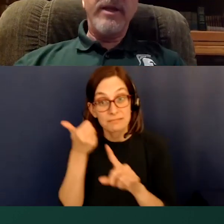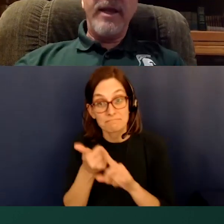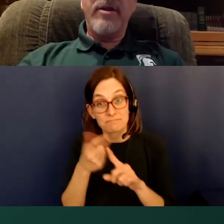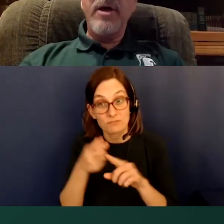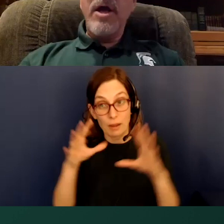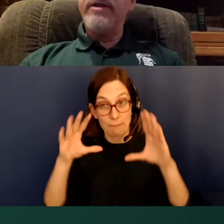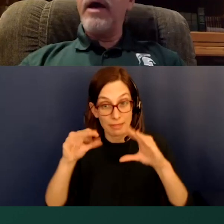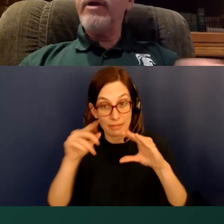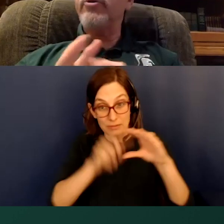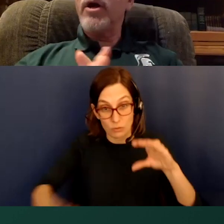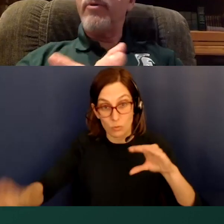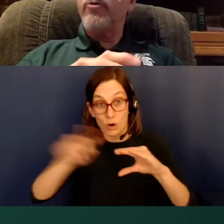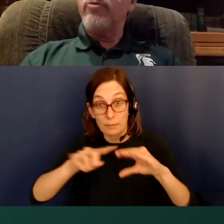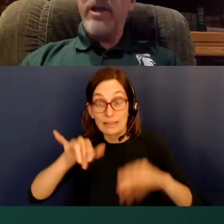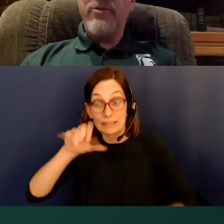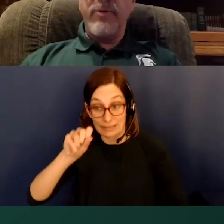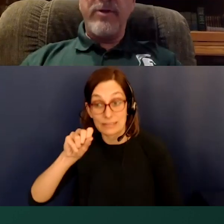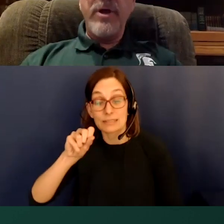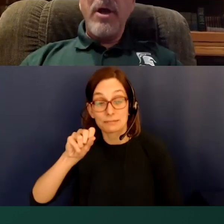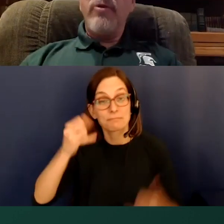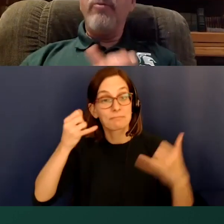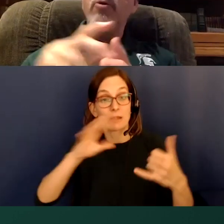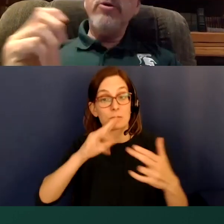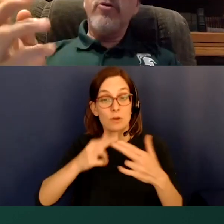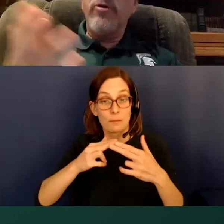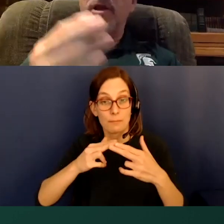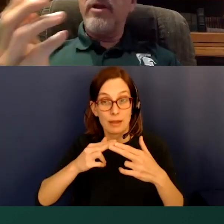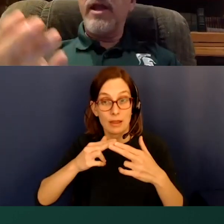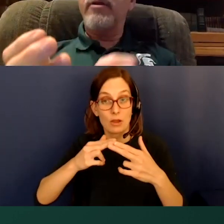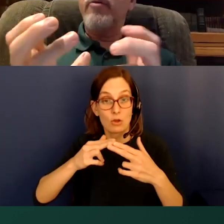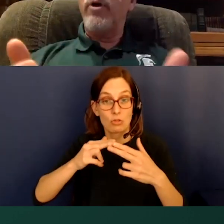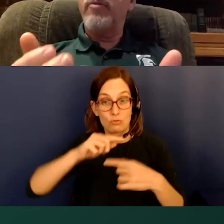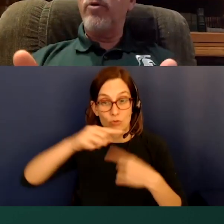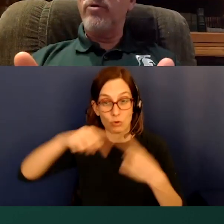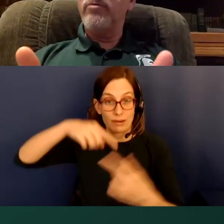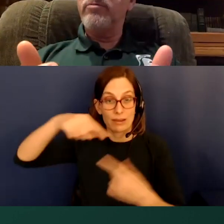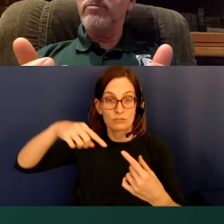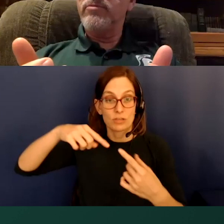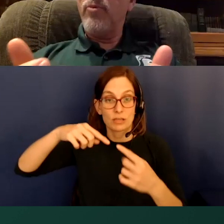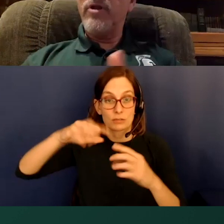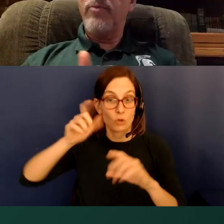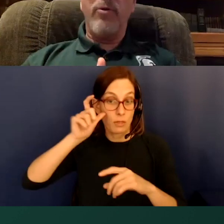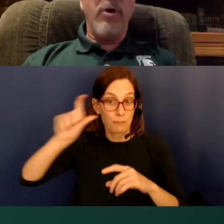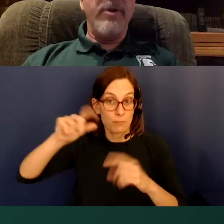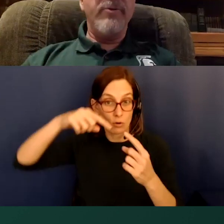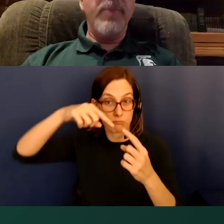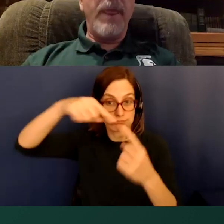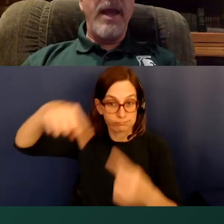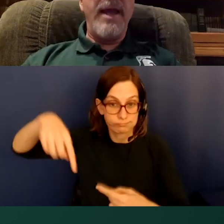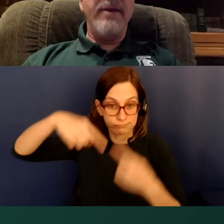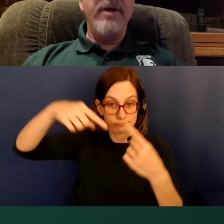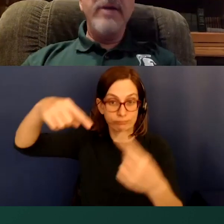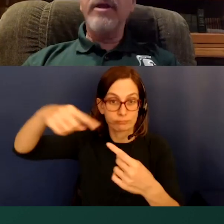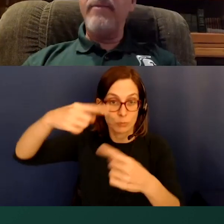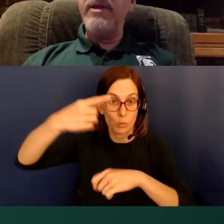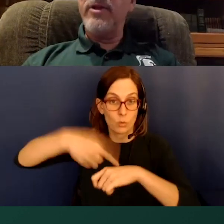orbit? Yes. Now we can talk about the rotation rate. The moon turns on its axis once per orbit.